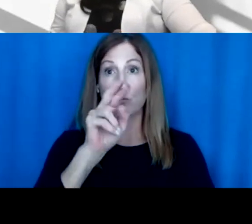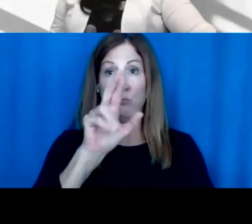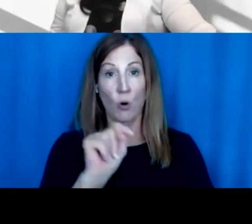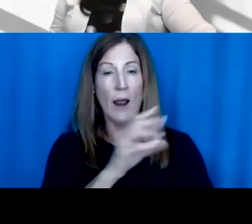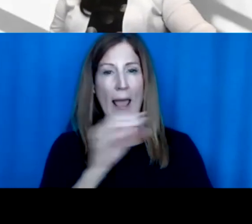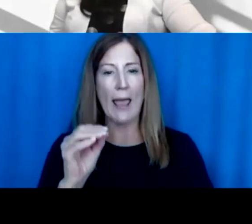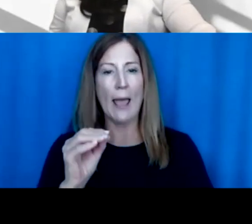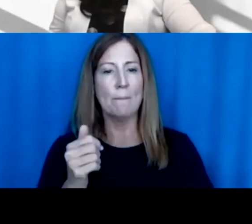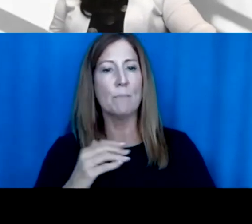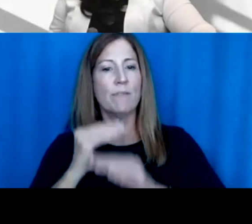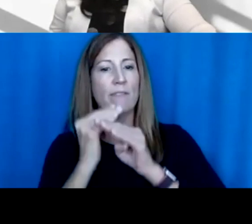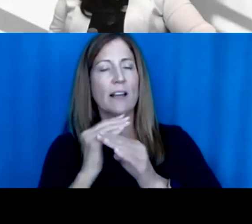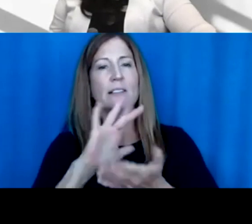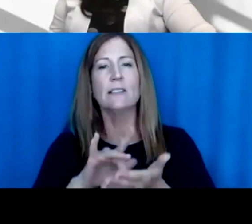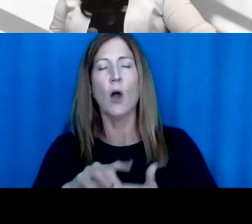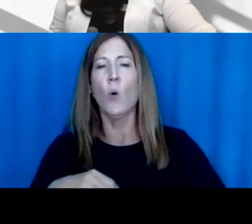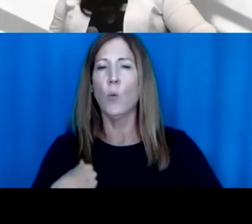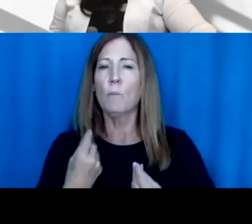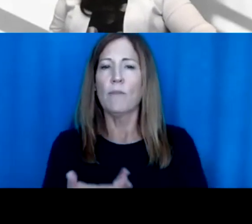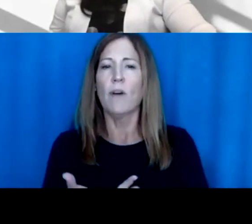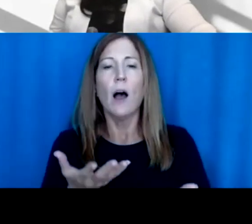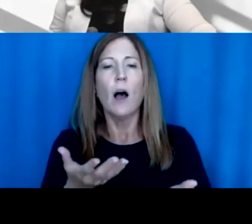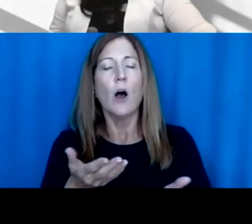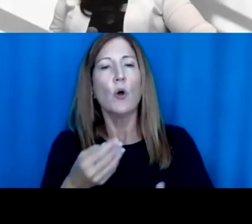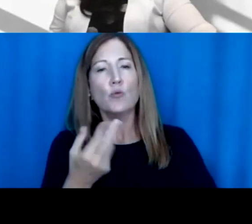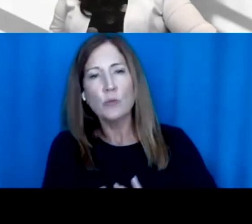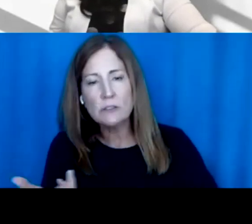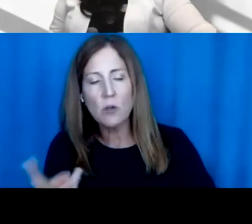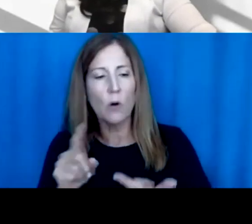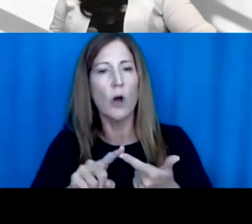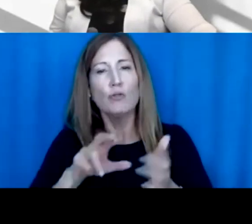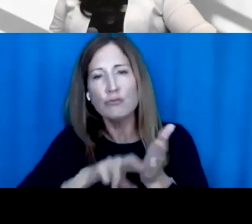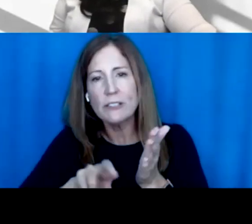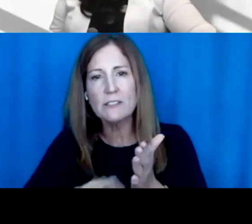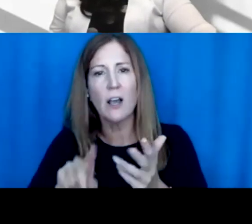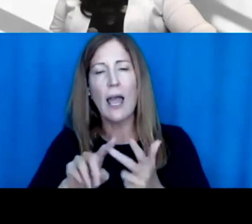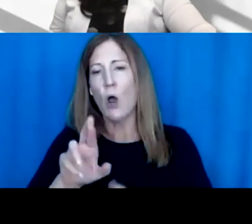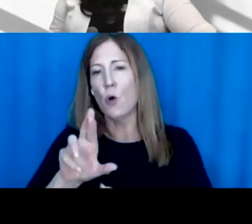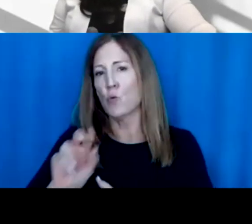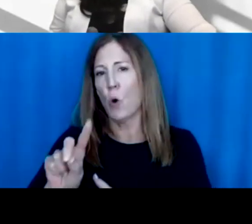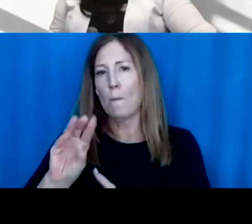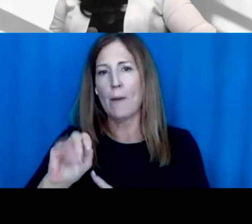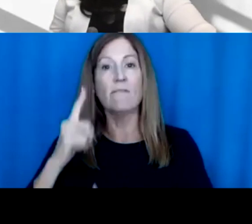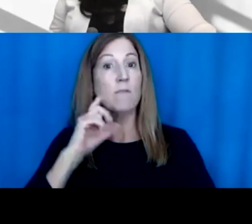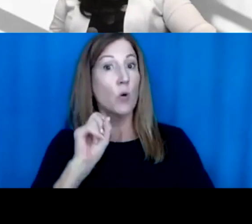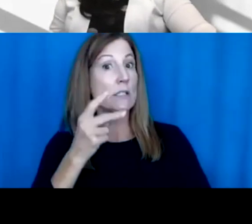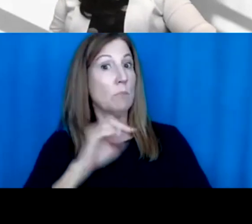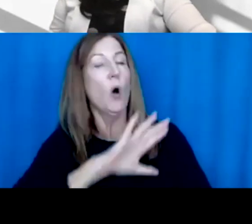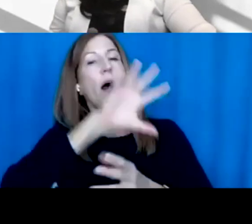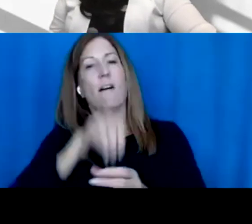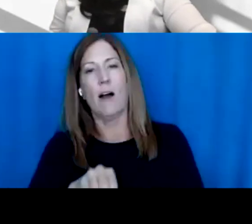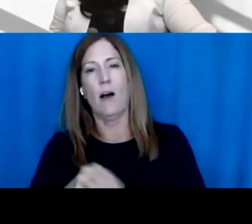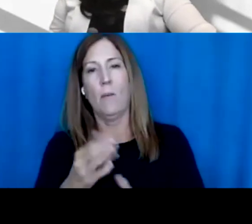Center, we offer resources, research, and a roadmap for sport to be a part of the solution. We're